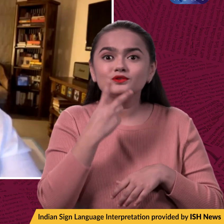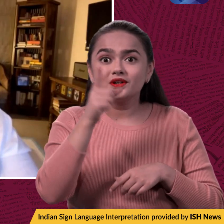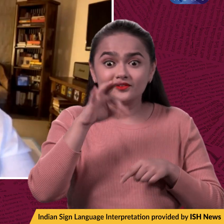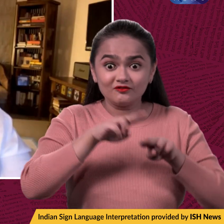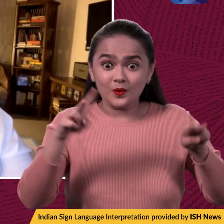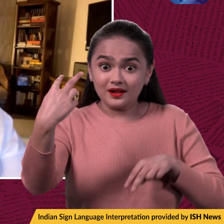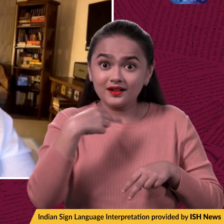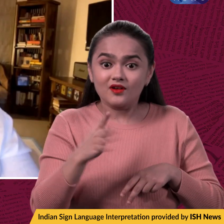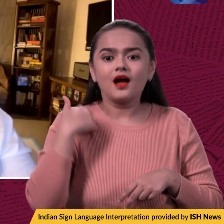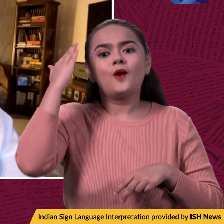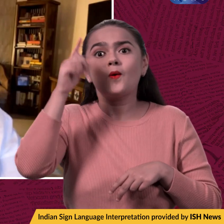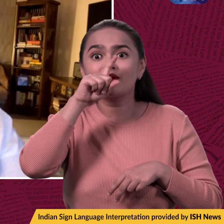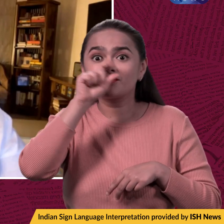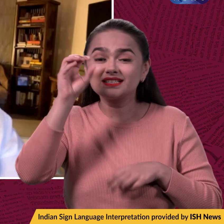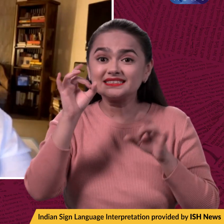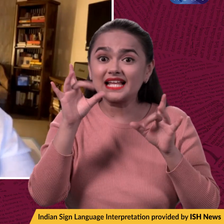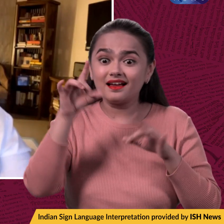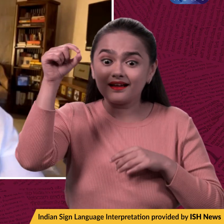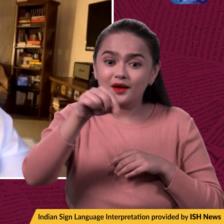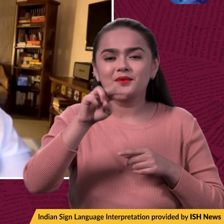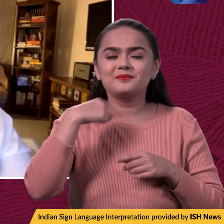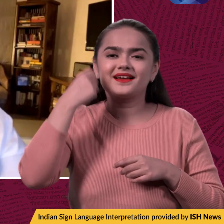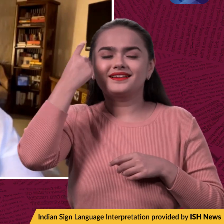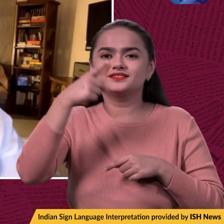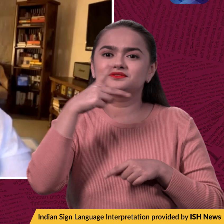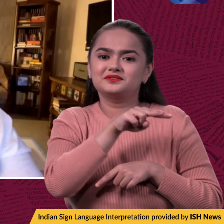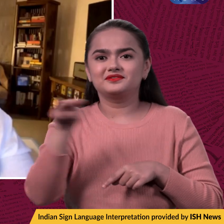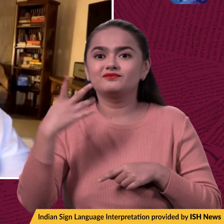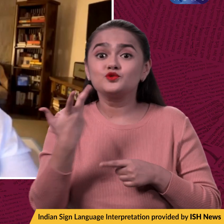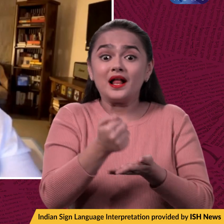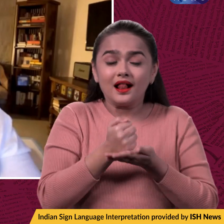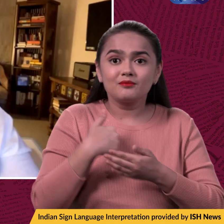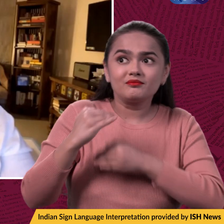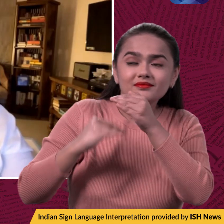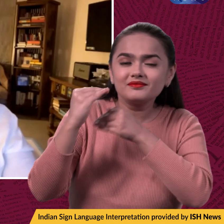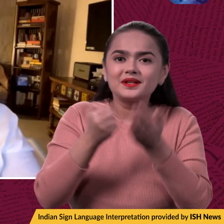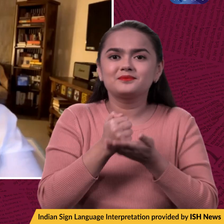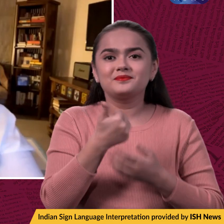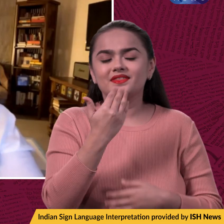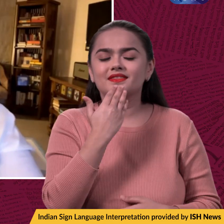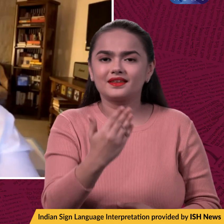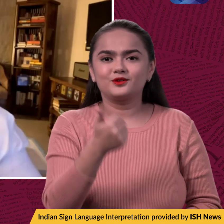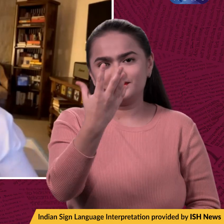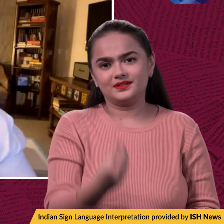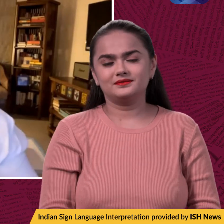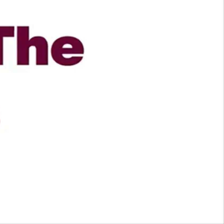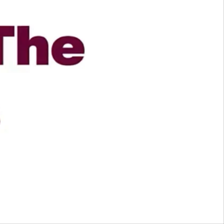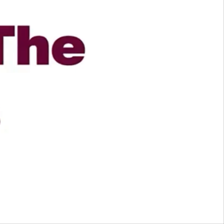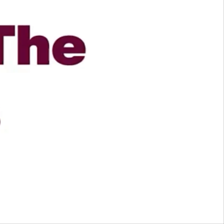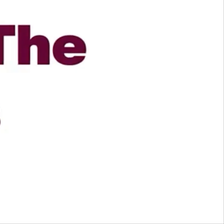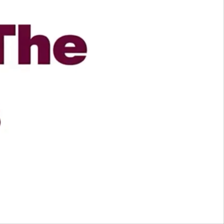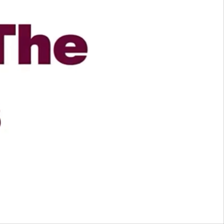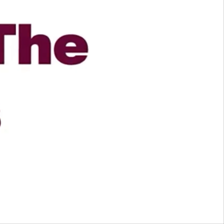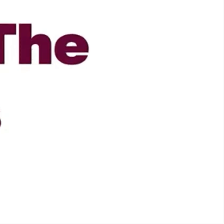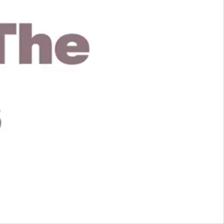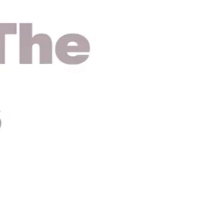manage to watch till the end of the bulletin in the comment section. And also leave us a word of encouragement. It always helps. Thank you so much. Good night.